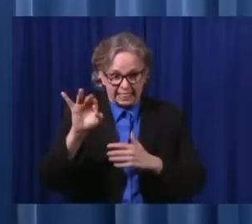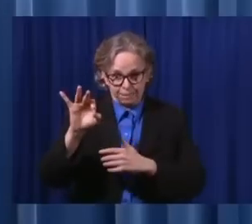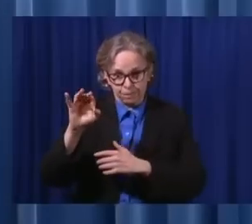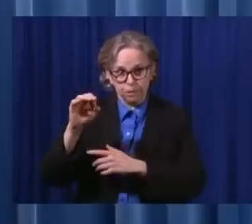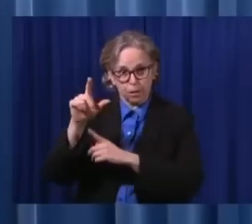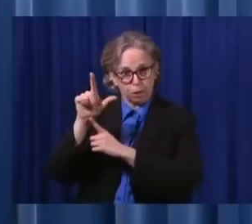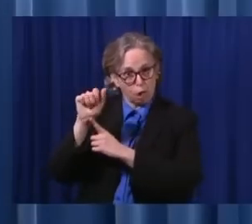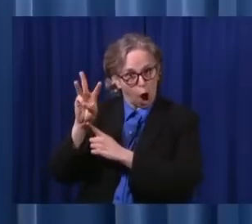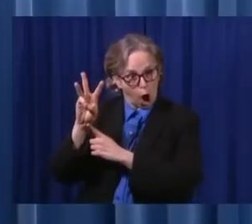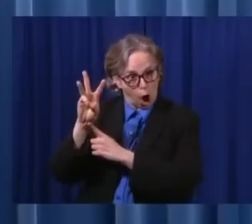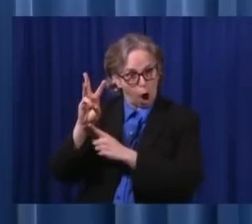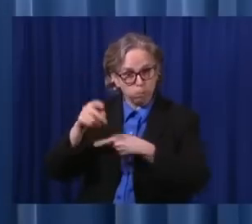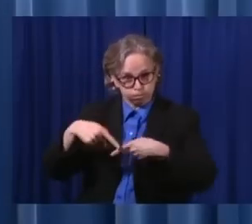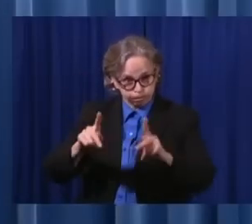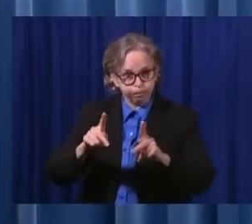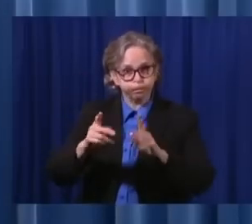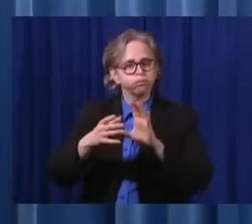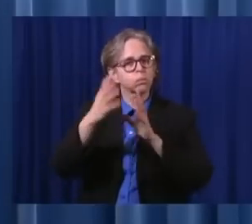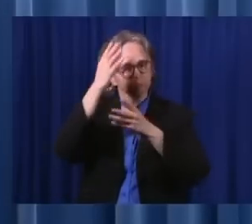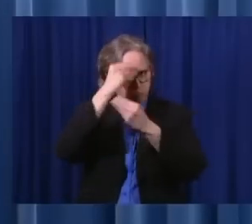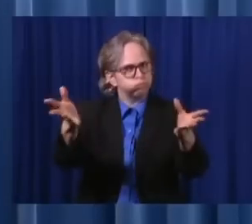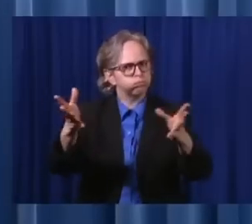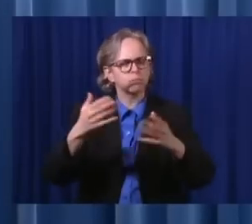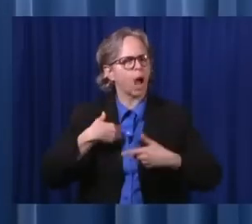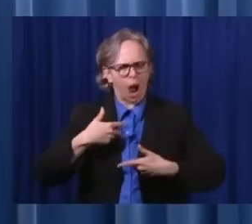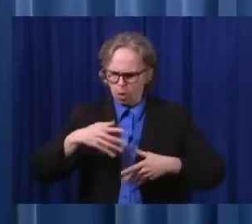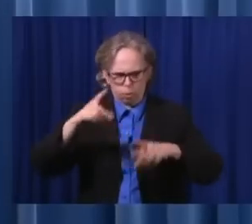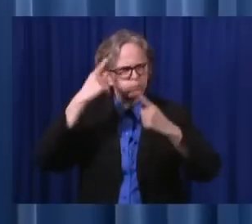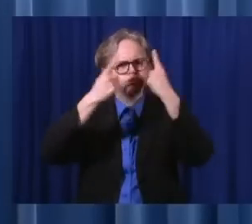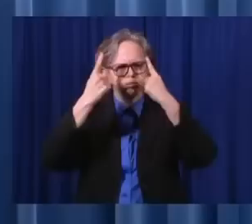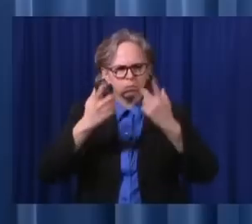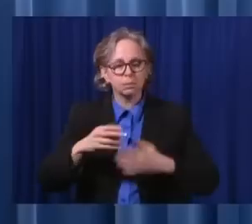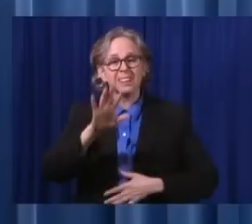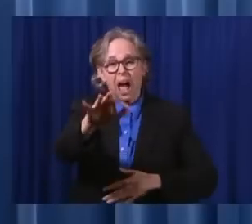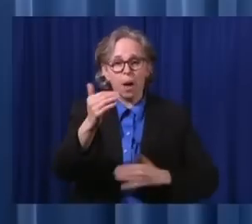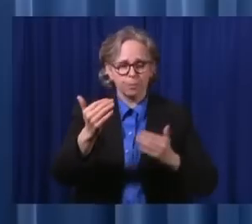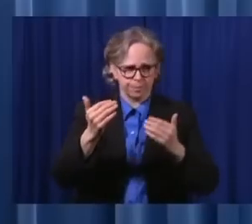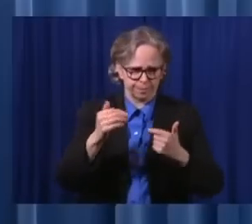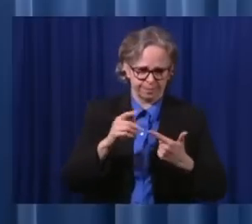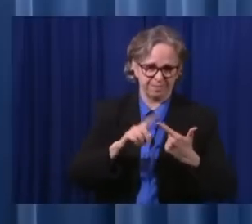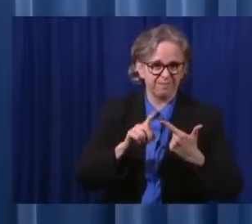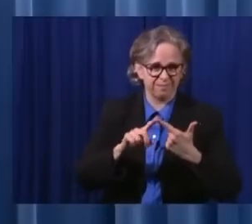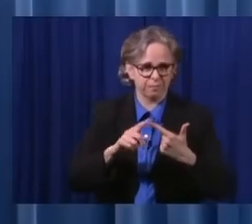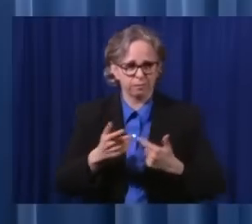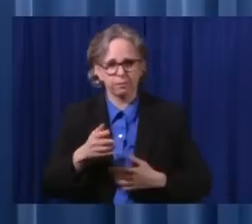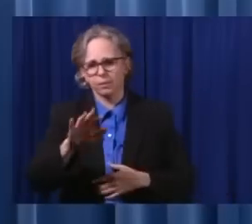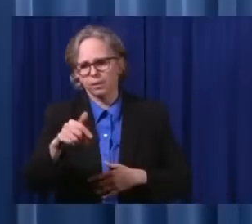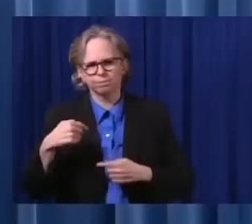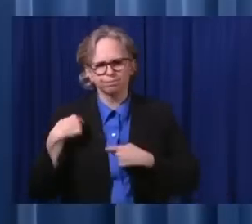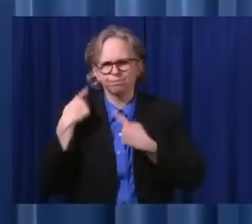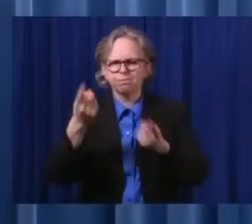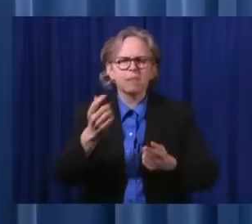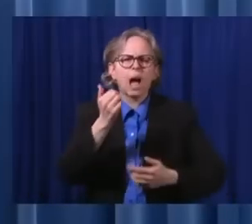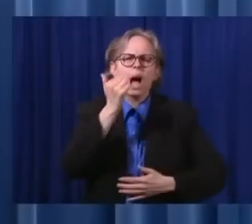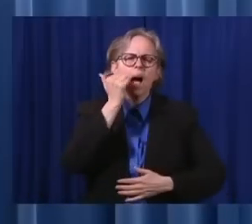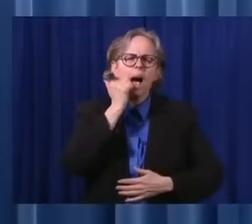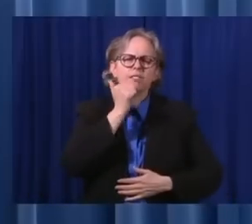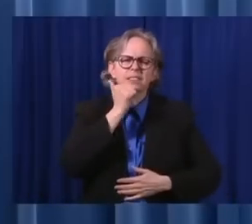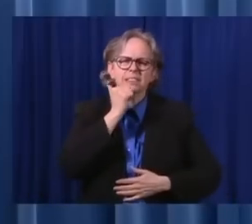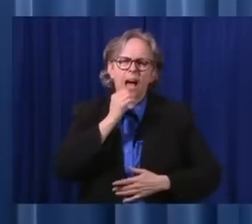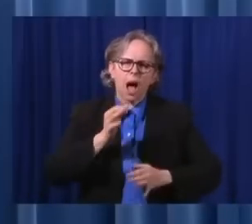out in graphic detail for day after day after day throughout this all the